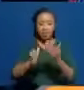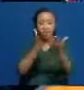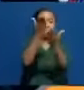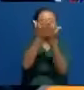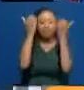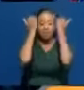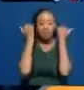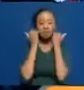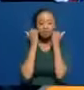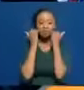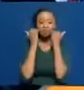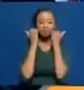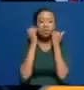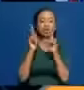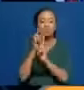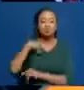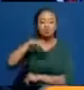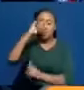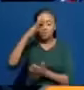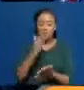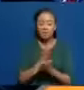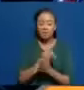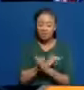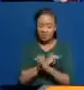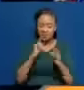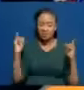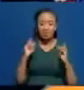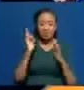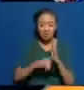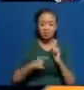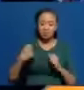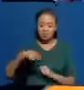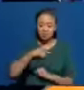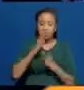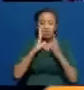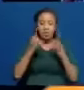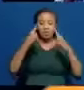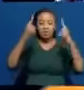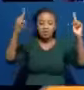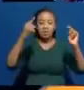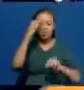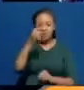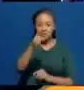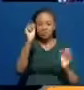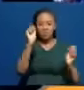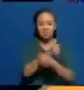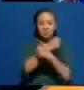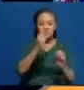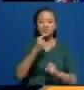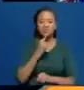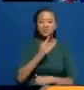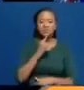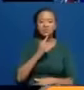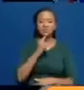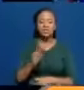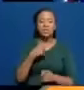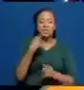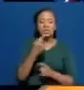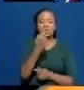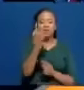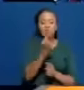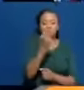tuna uhakika. We are very convinced that we will be successful. Because there is no way you can say that 23